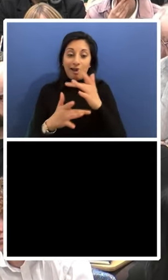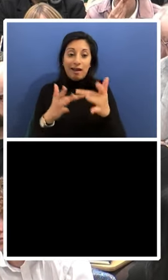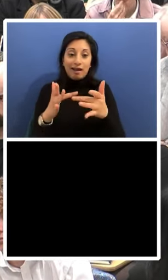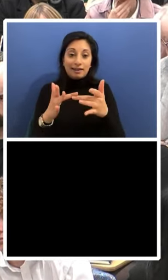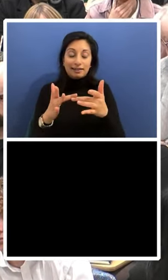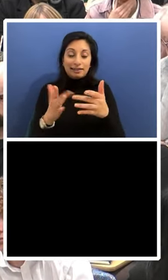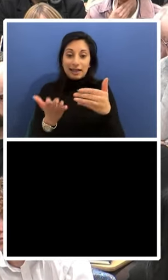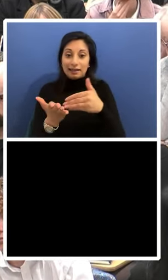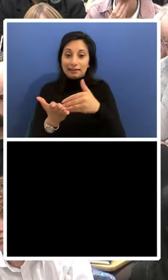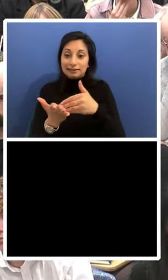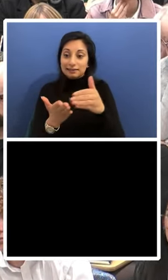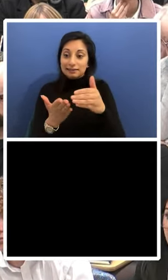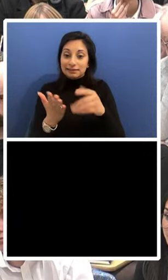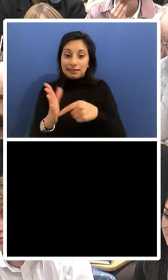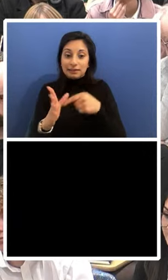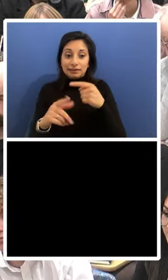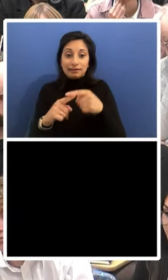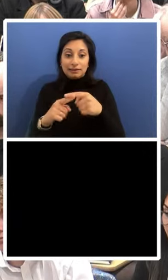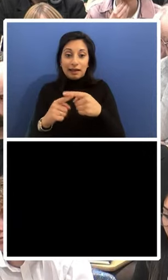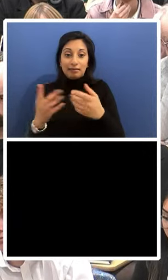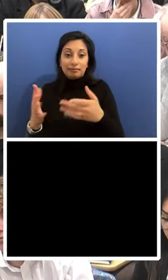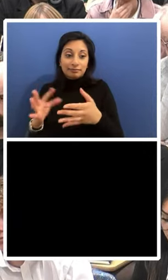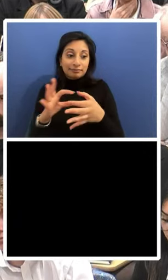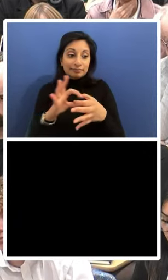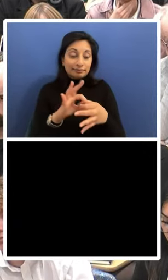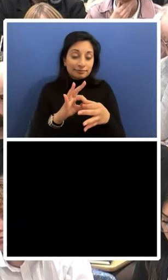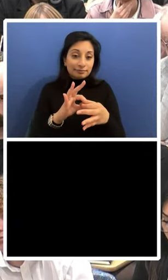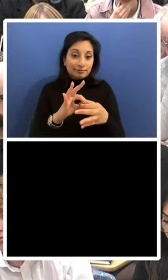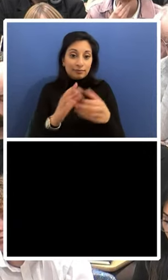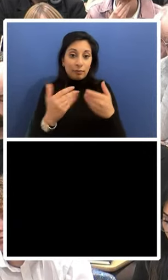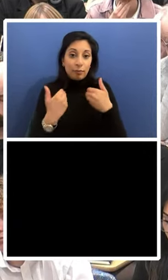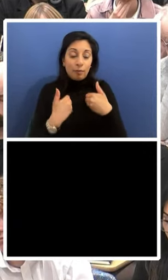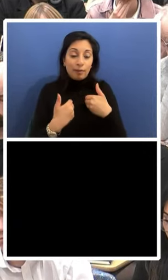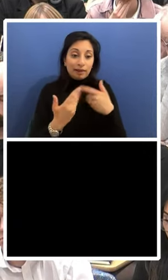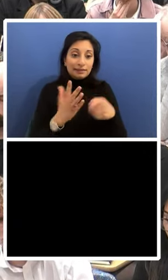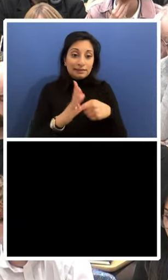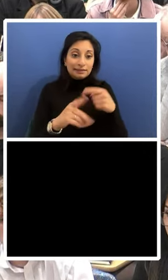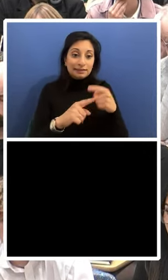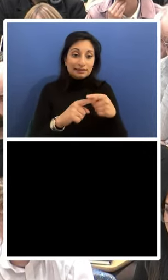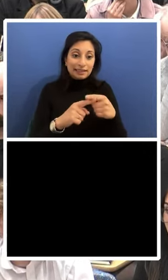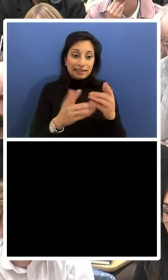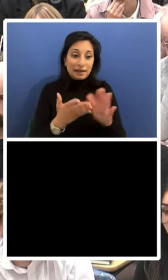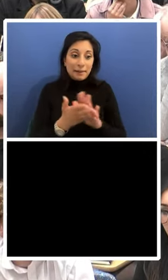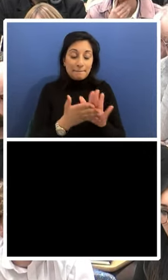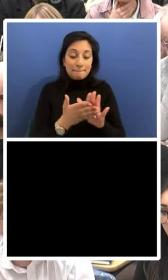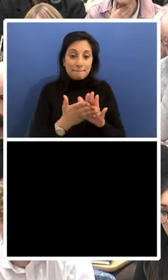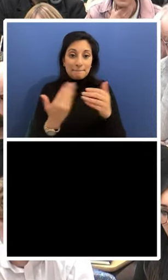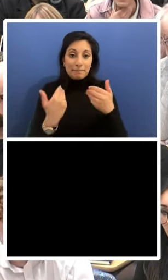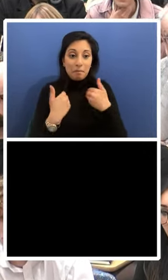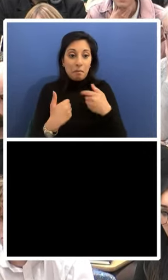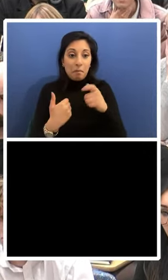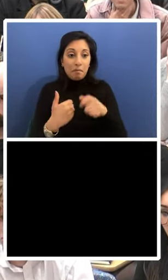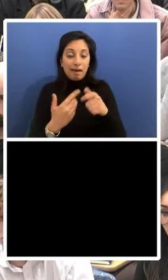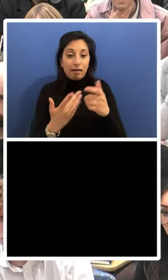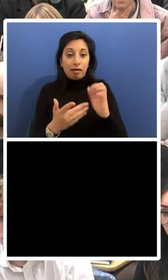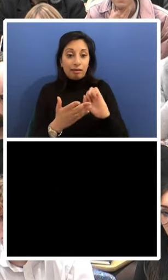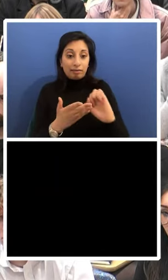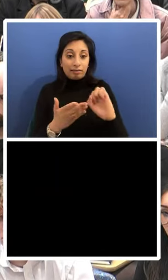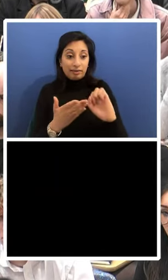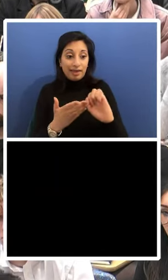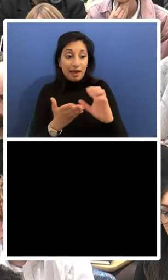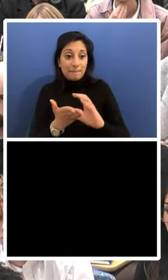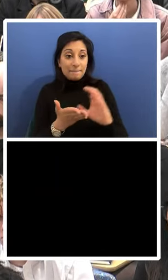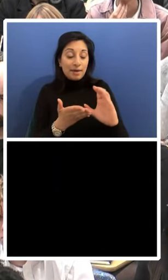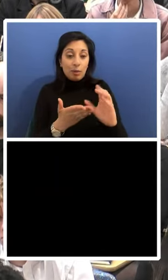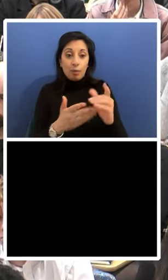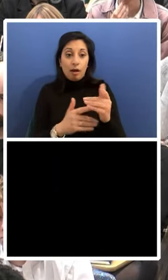tax? Because then the wealth owners won't offshore their assets, because that's historically what's happened in the past. Sorry,